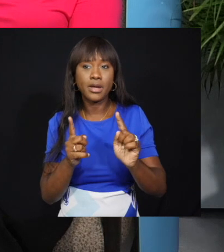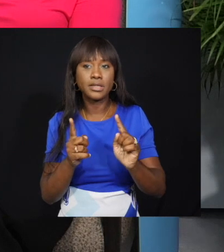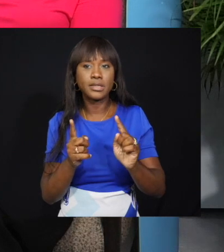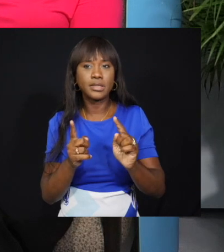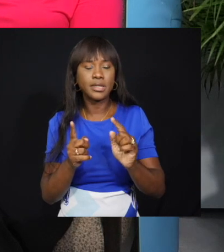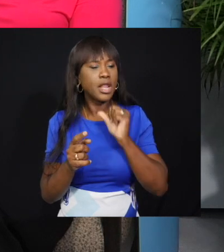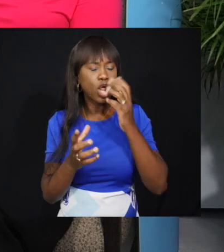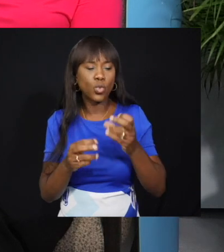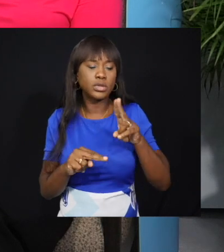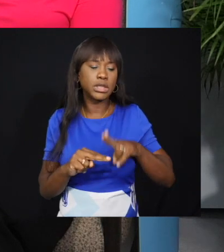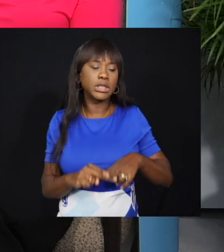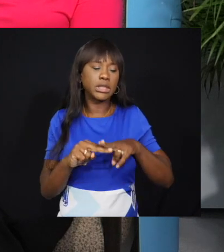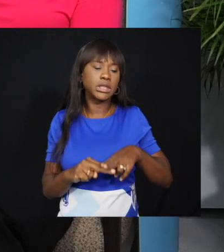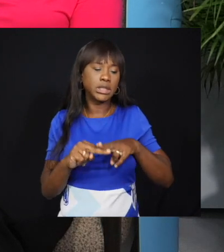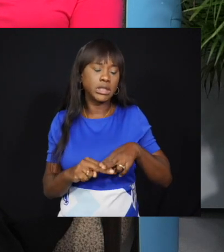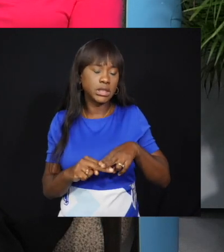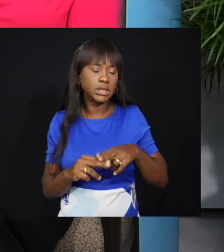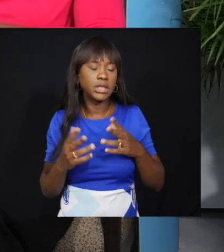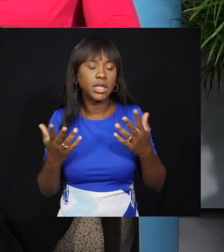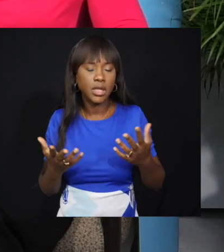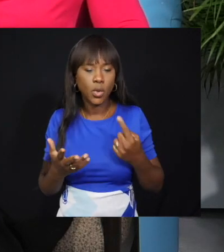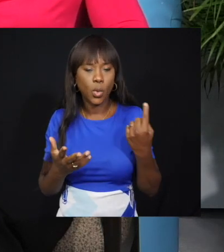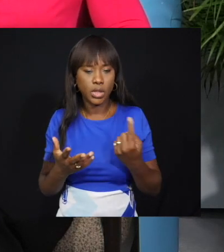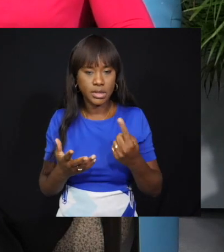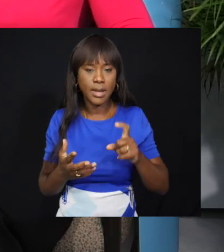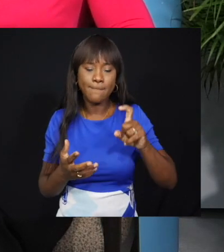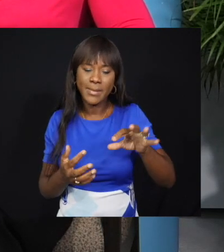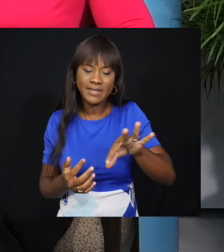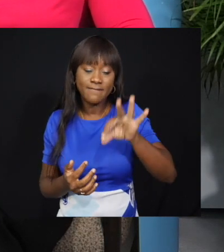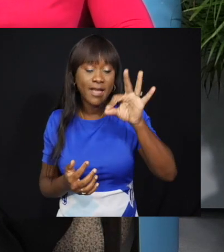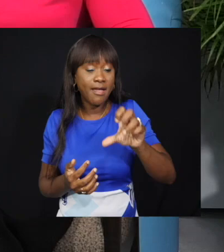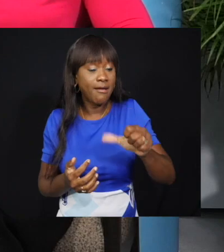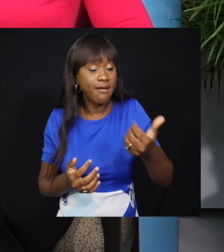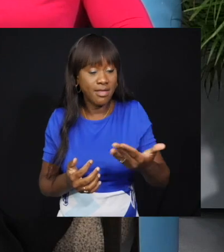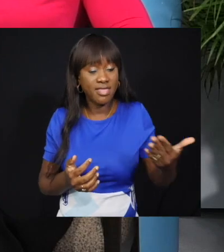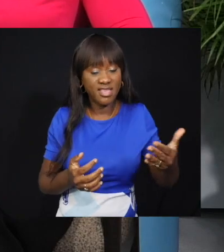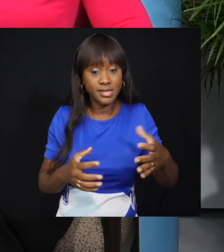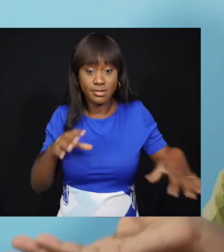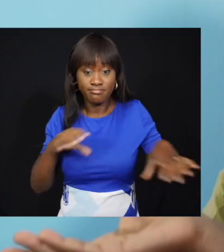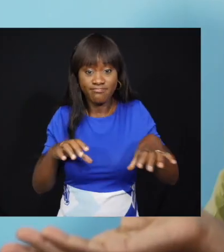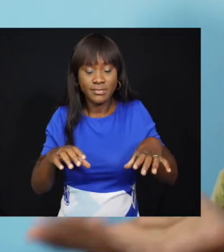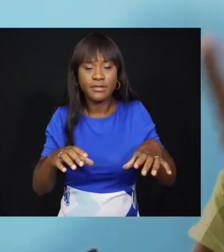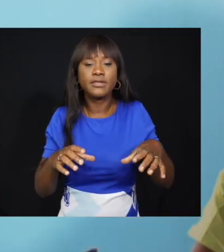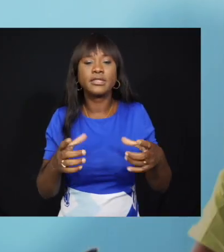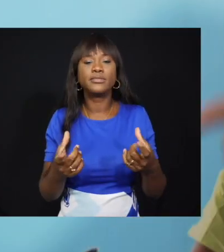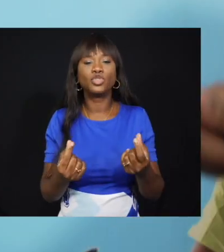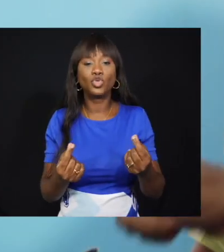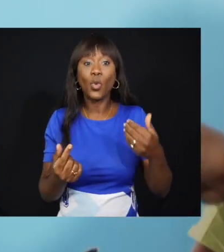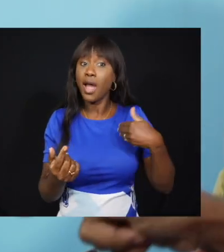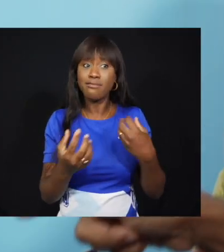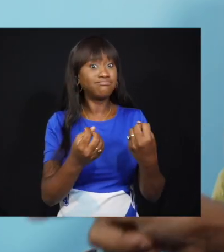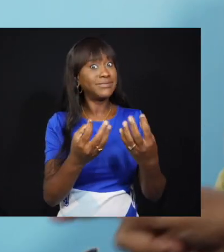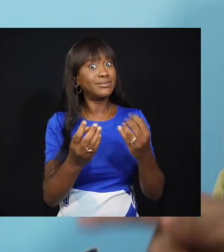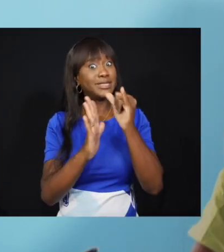same time, we don't want them too sedentary. So we have to look for exercises for them. And they have